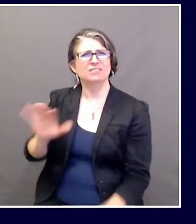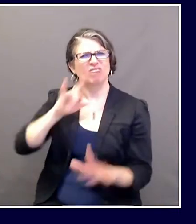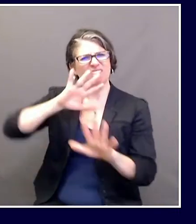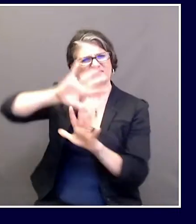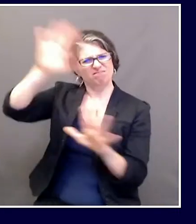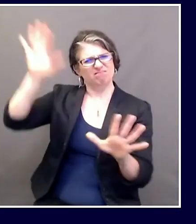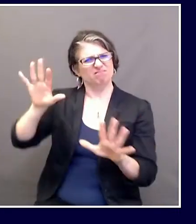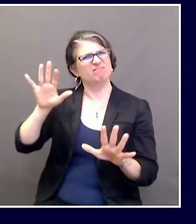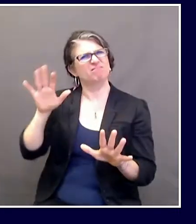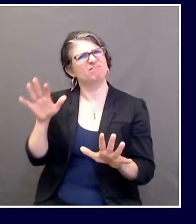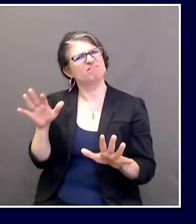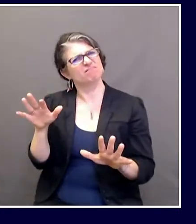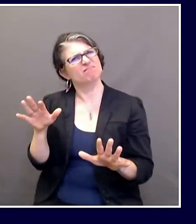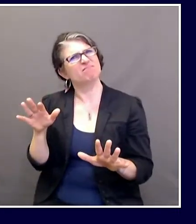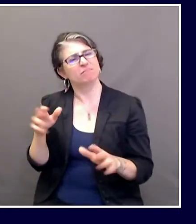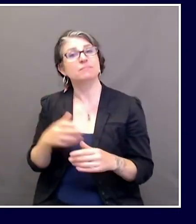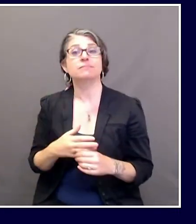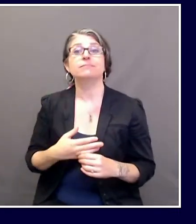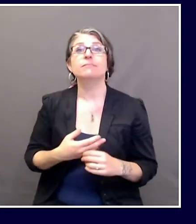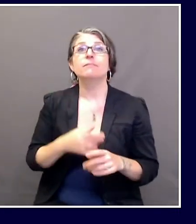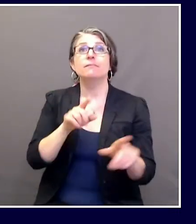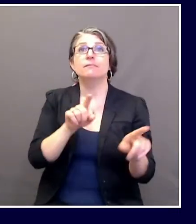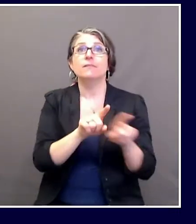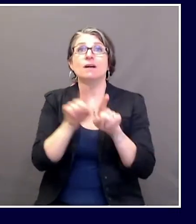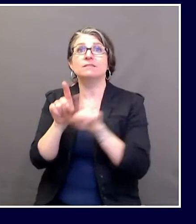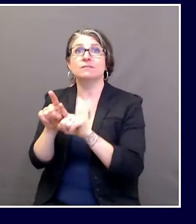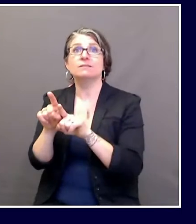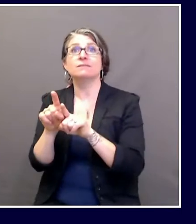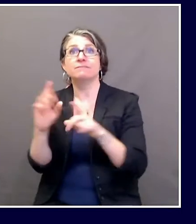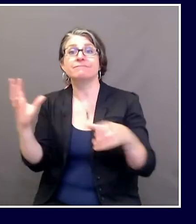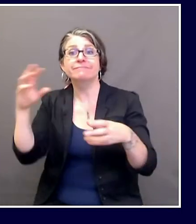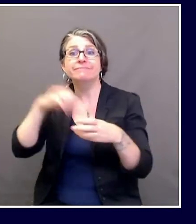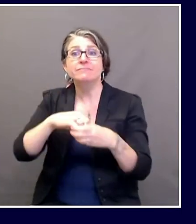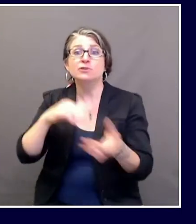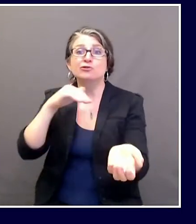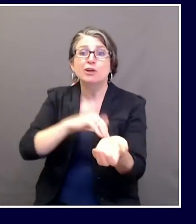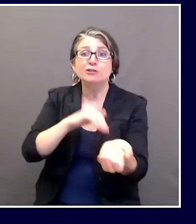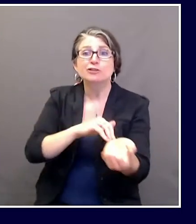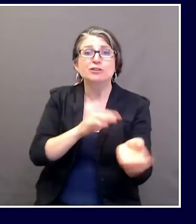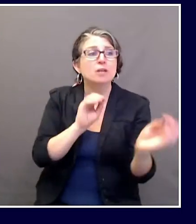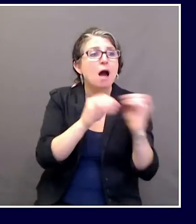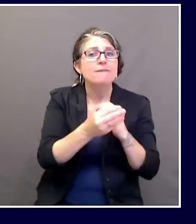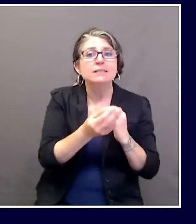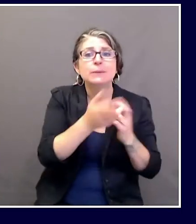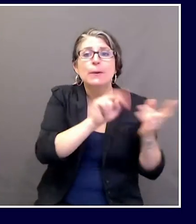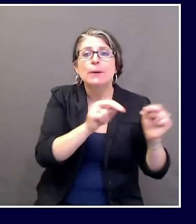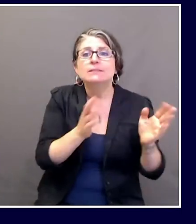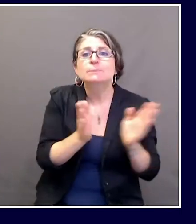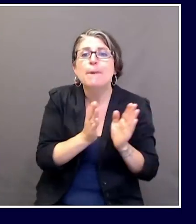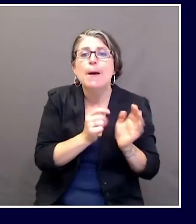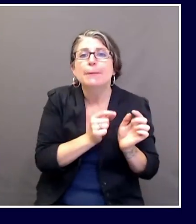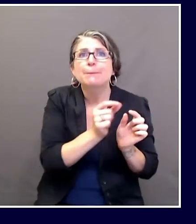areas to make vaccine available. Patrick, I don't want to, for a second,